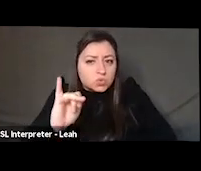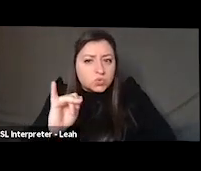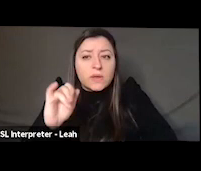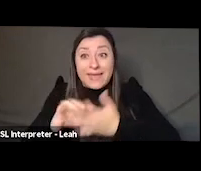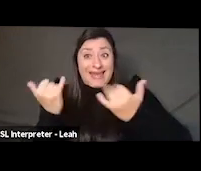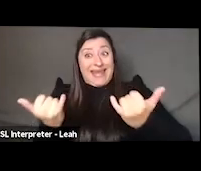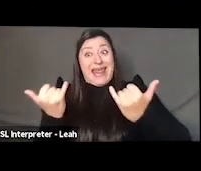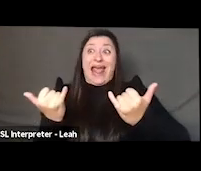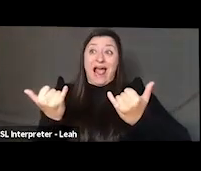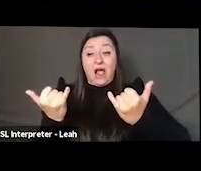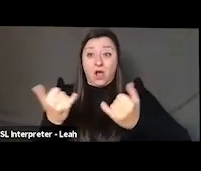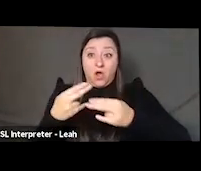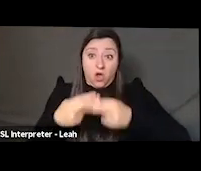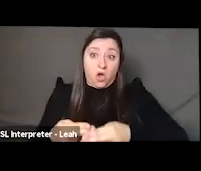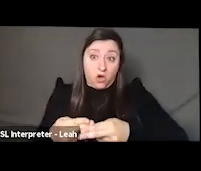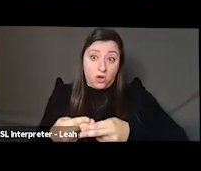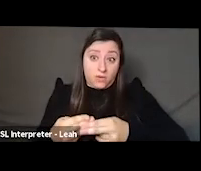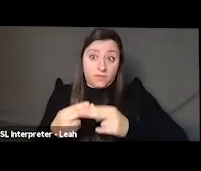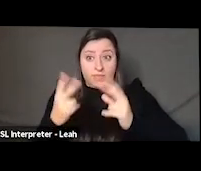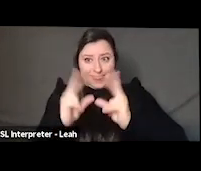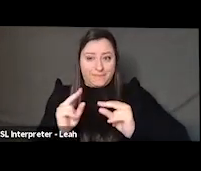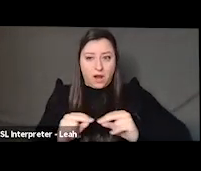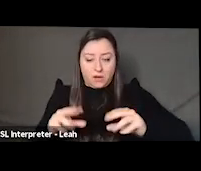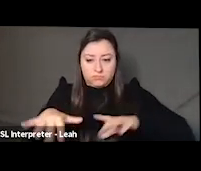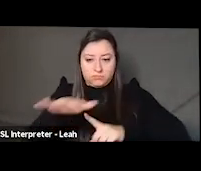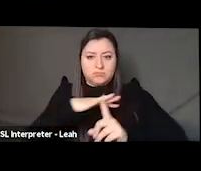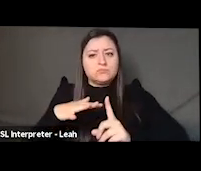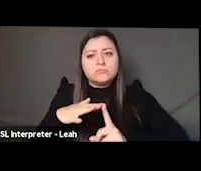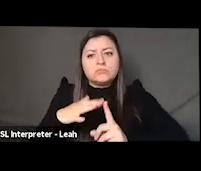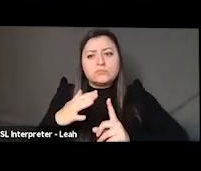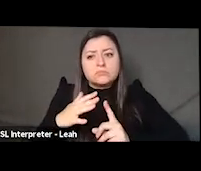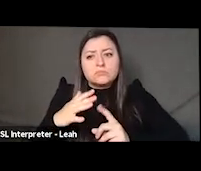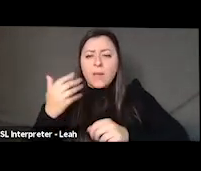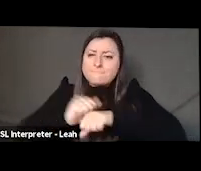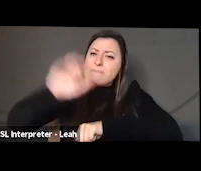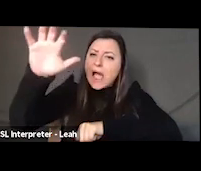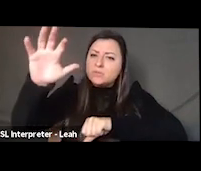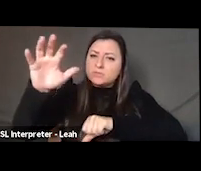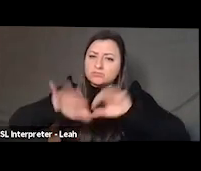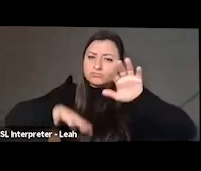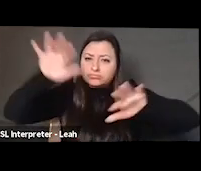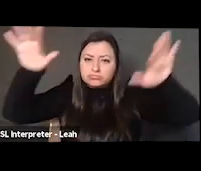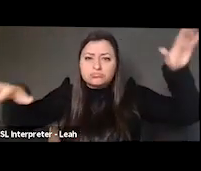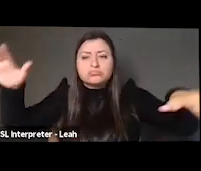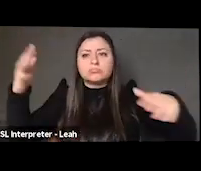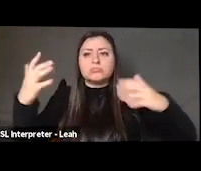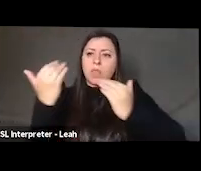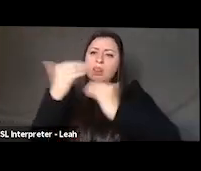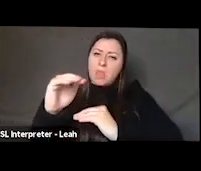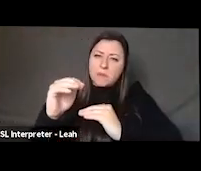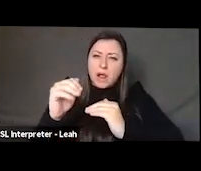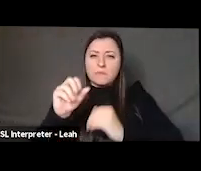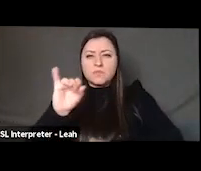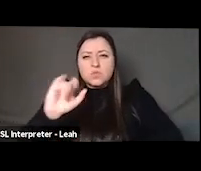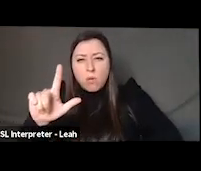now form what we call present-day Lebanon are largely a mountainous region with limited fertile